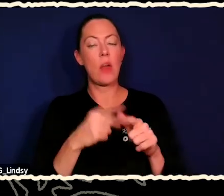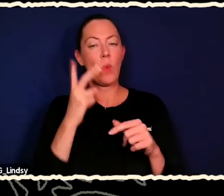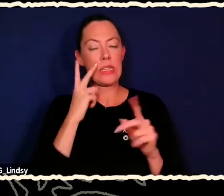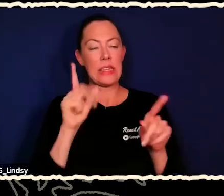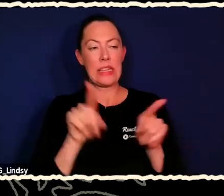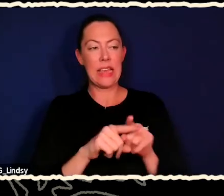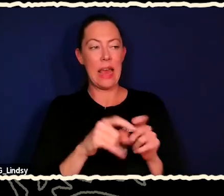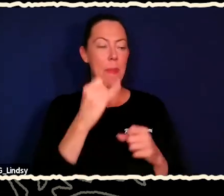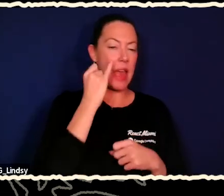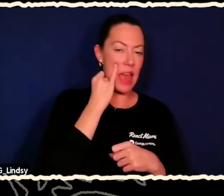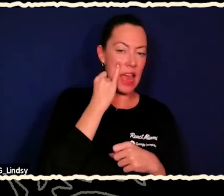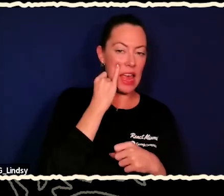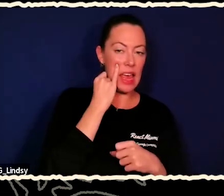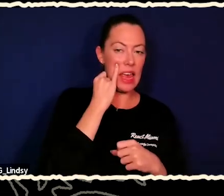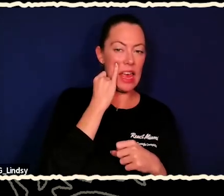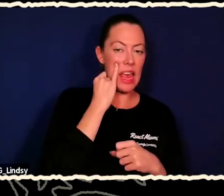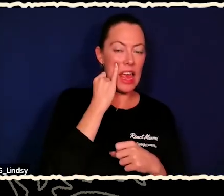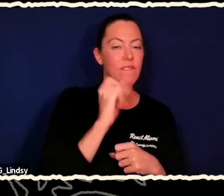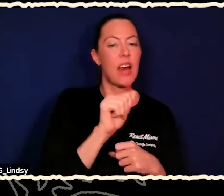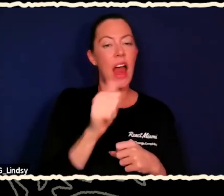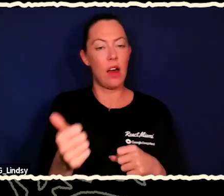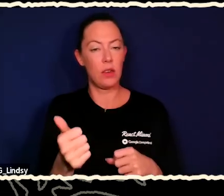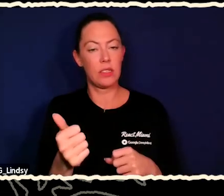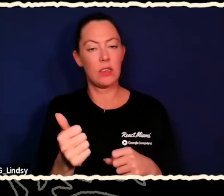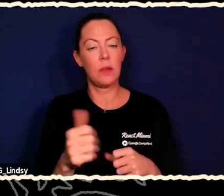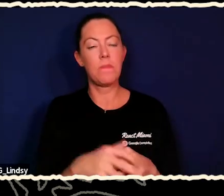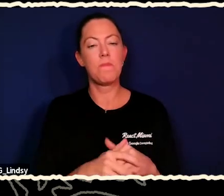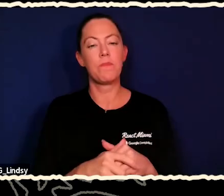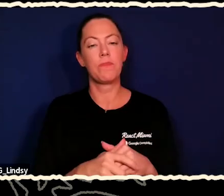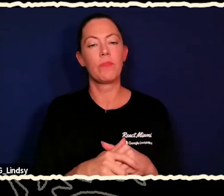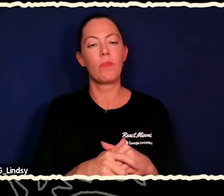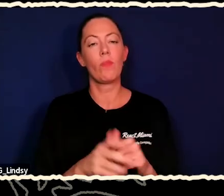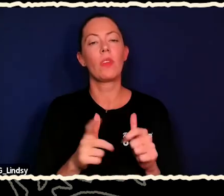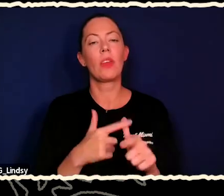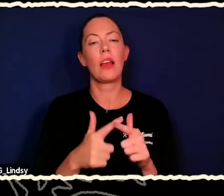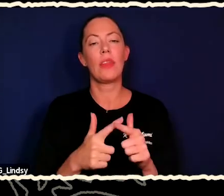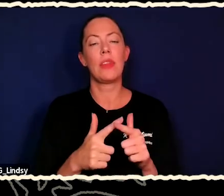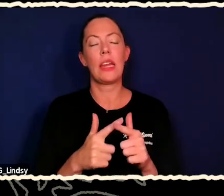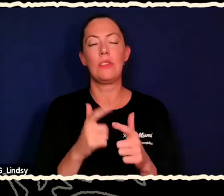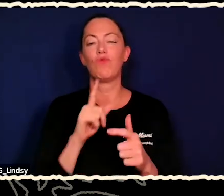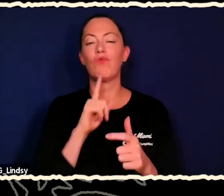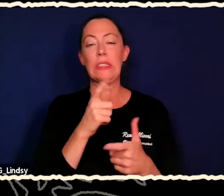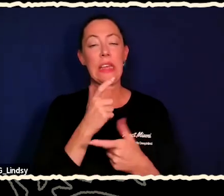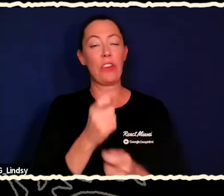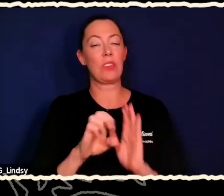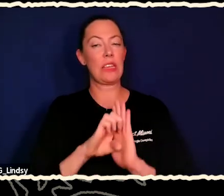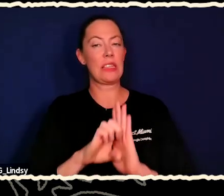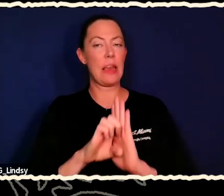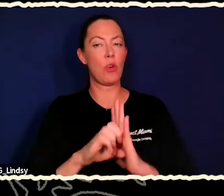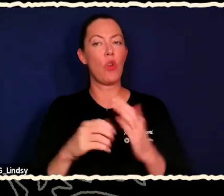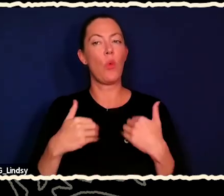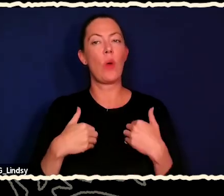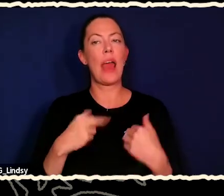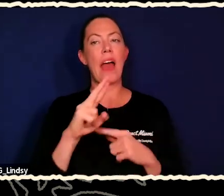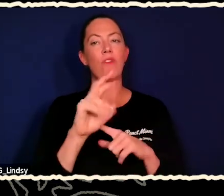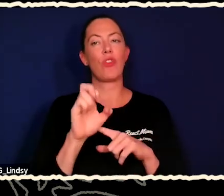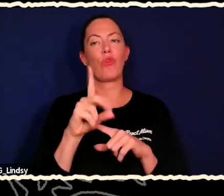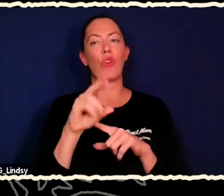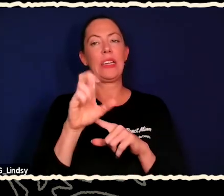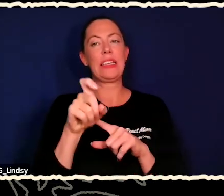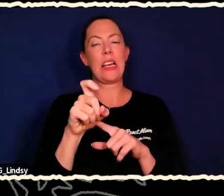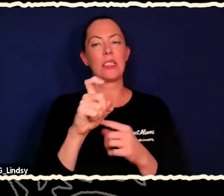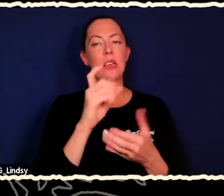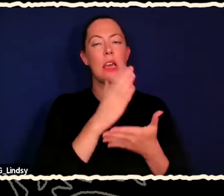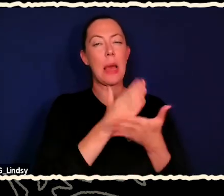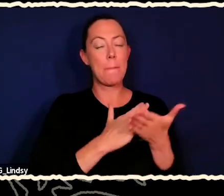comparison memoization pattern all the way down. In fact, an interesting example, here we have a Redux component with an